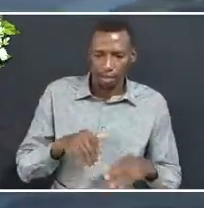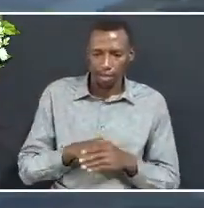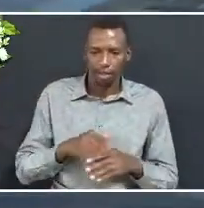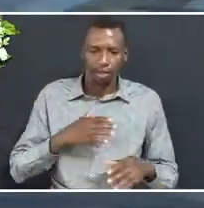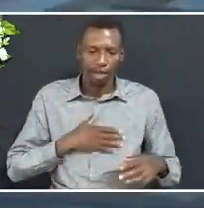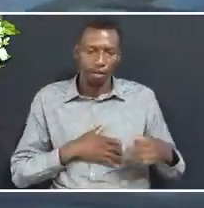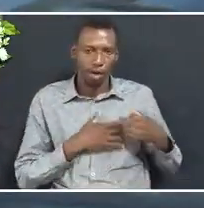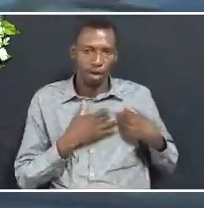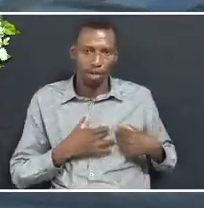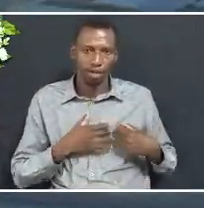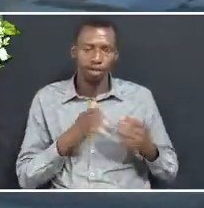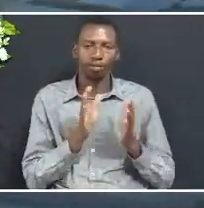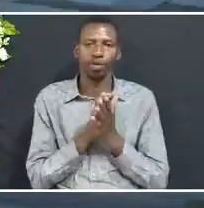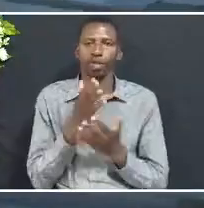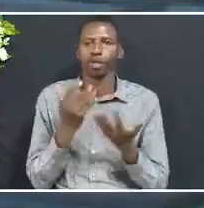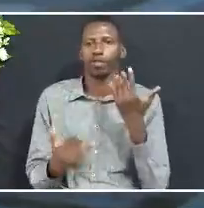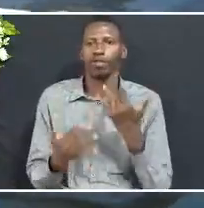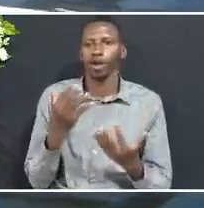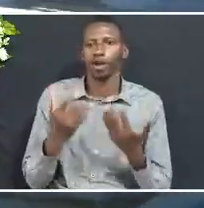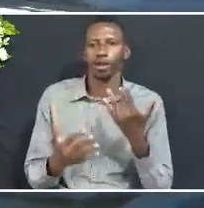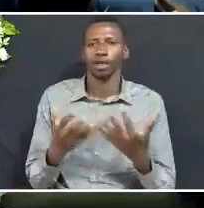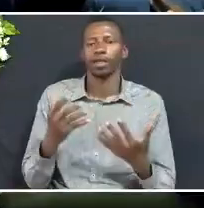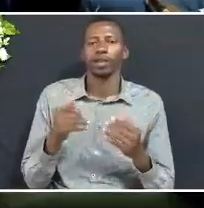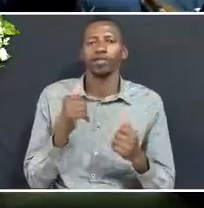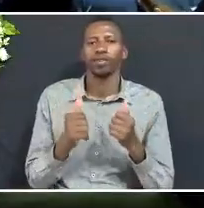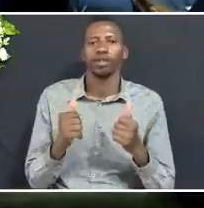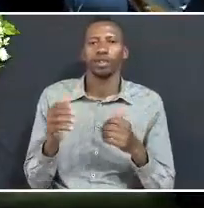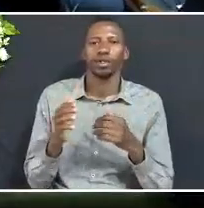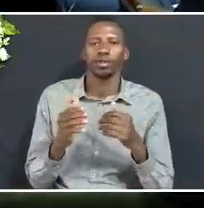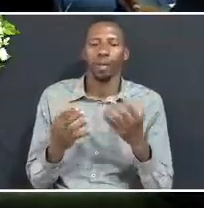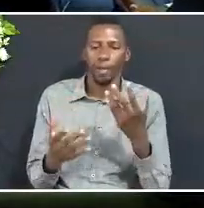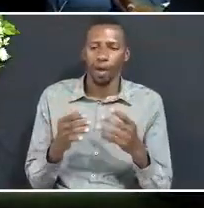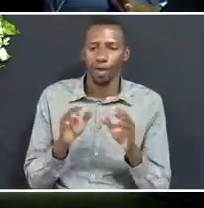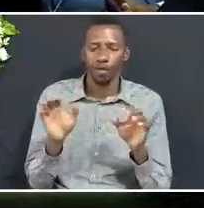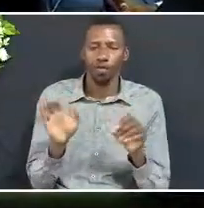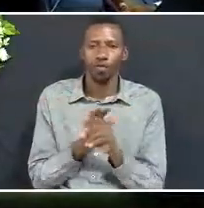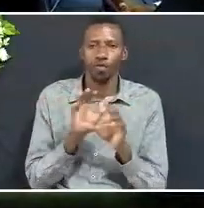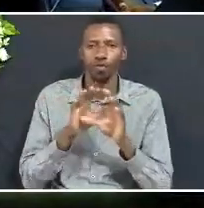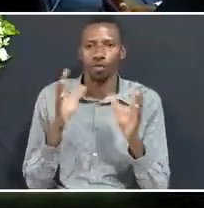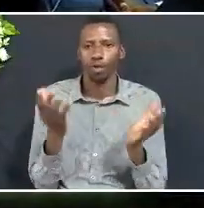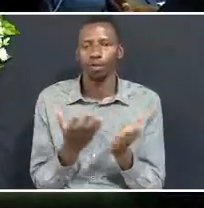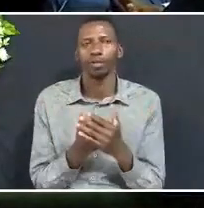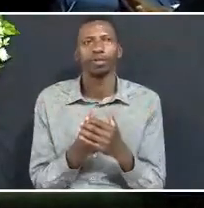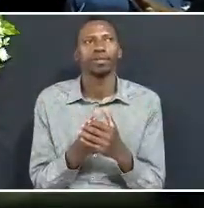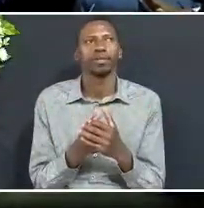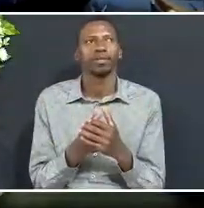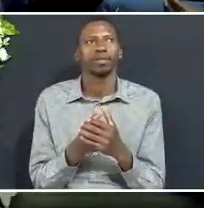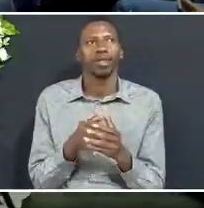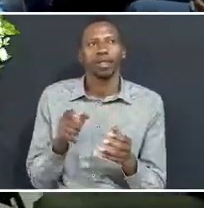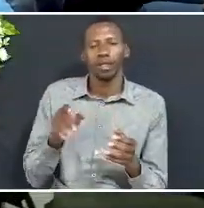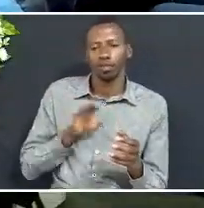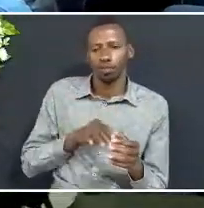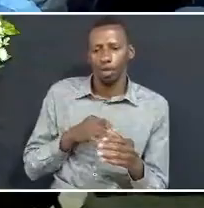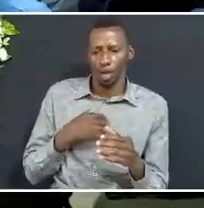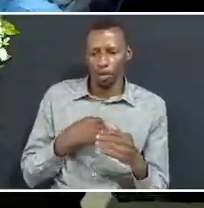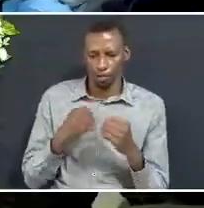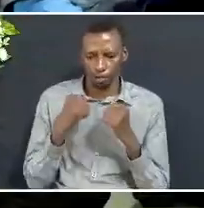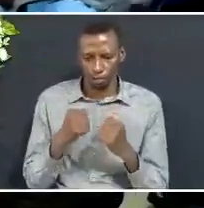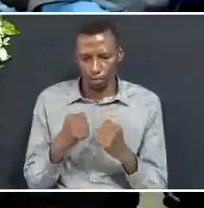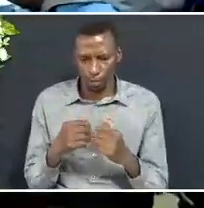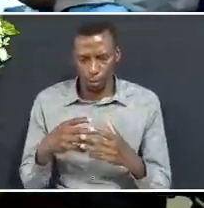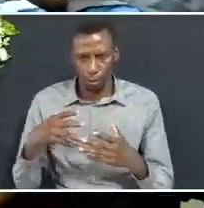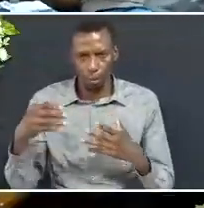with a fire that will burn the entire world. So this woman had the impetus and the strength to go tell